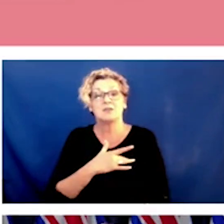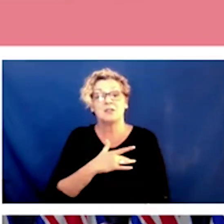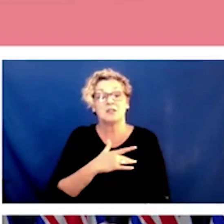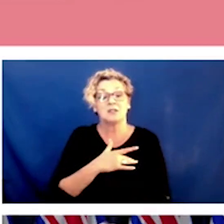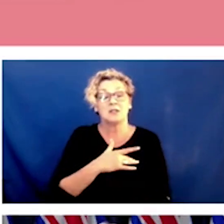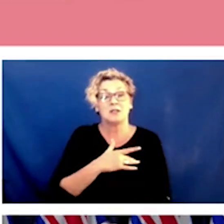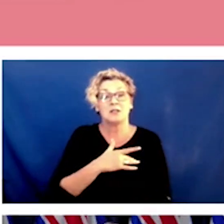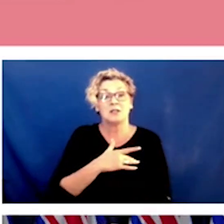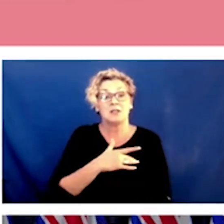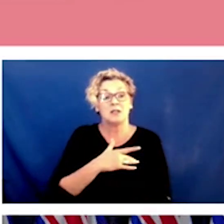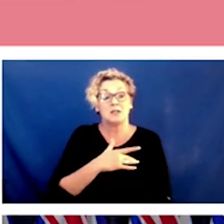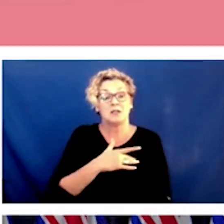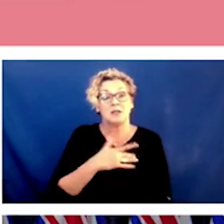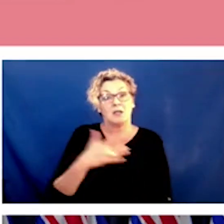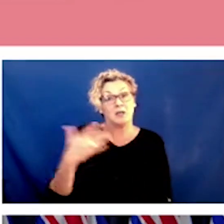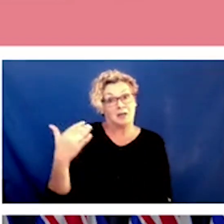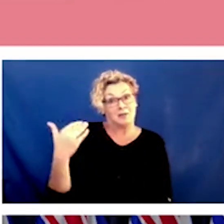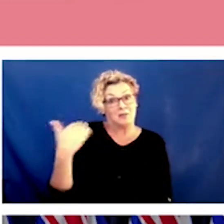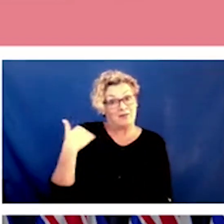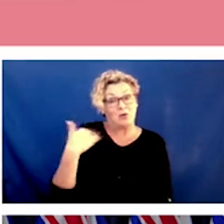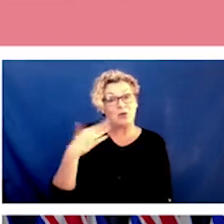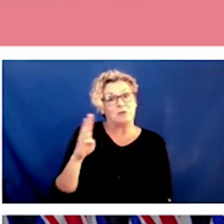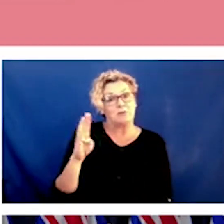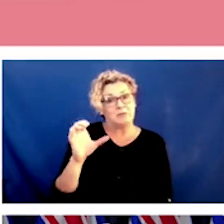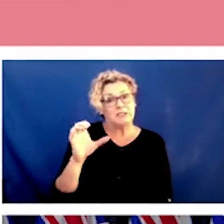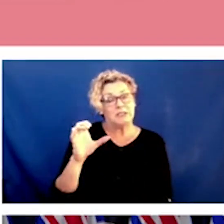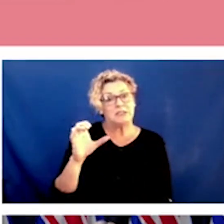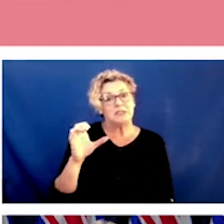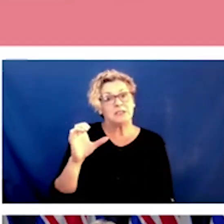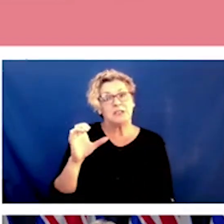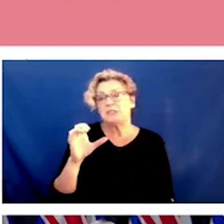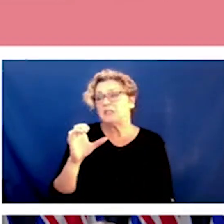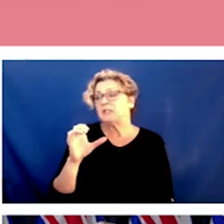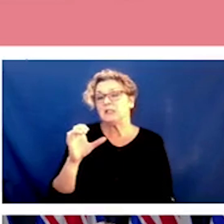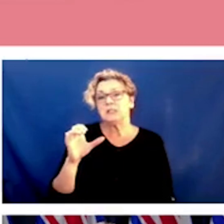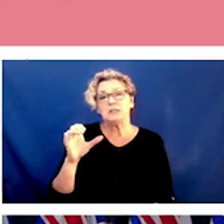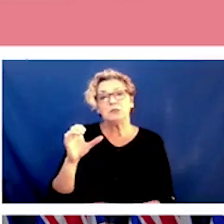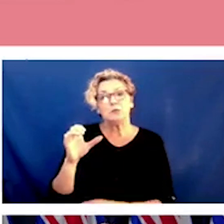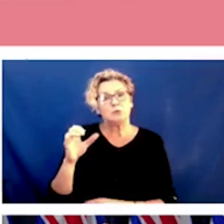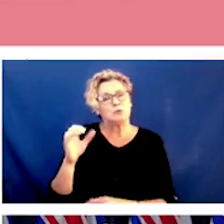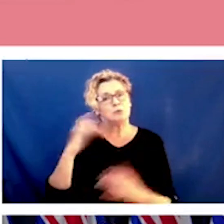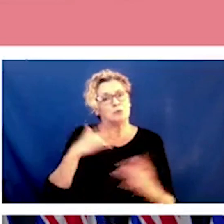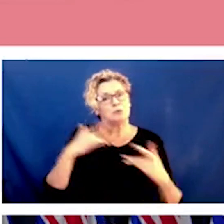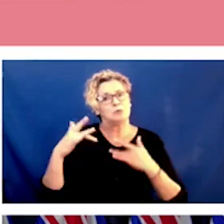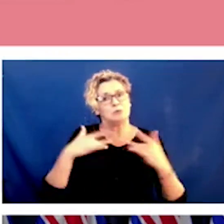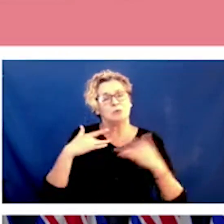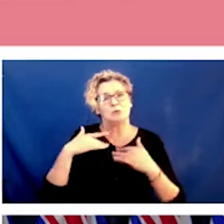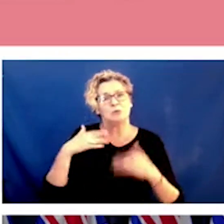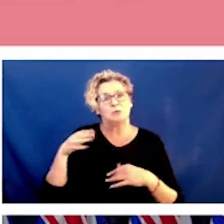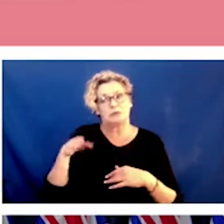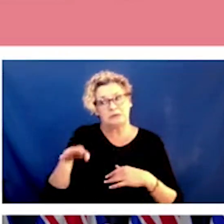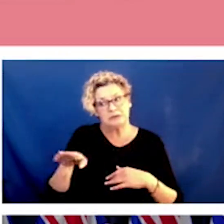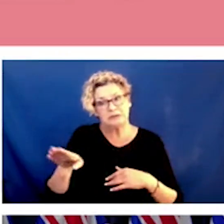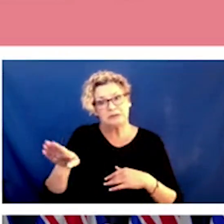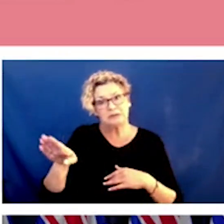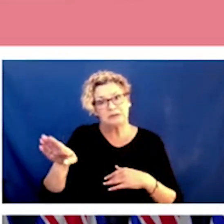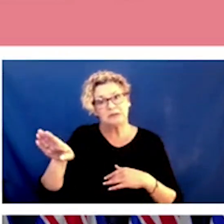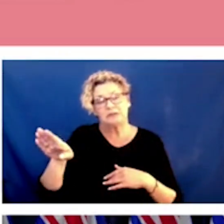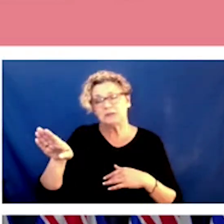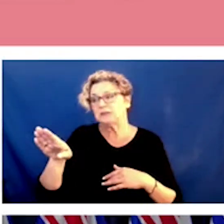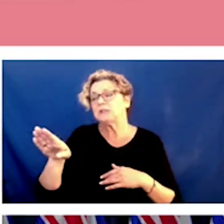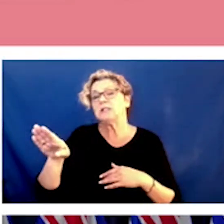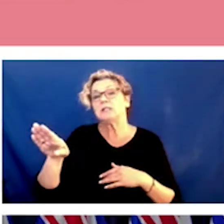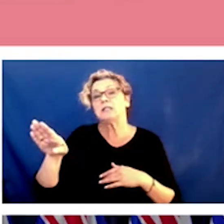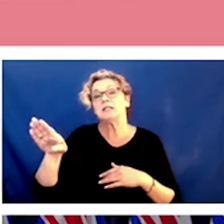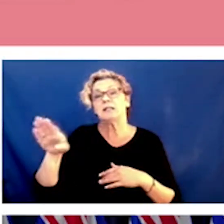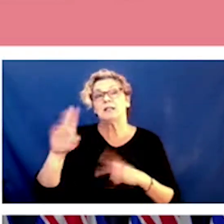out of the woods. We need to ensure that we keep it this way as we move into the respiratory season in the coming